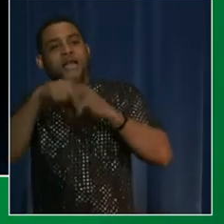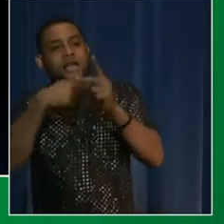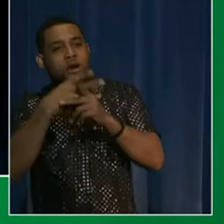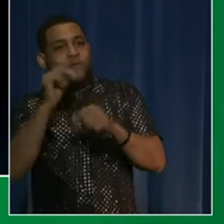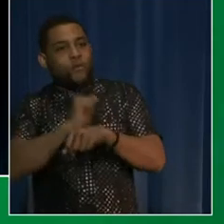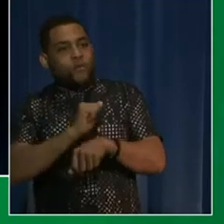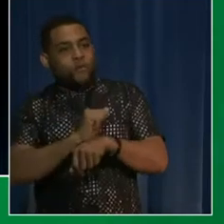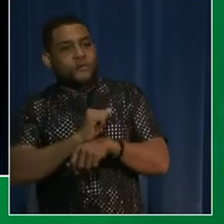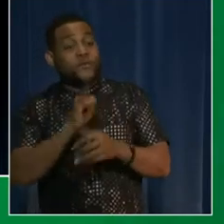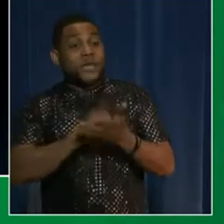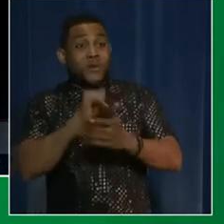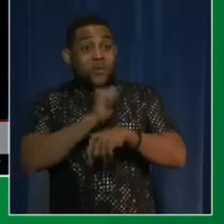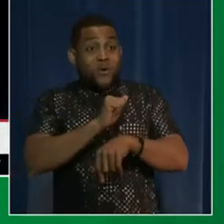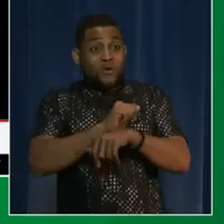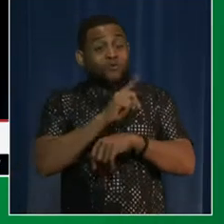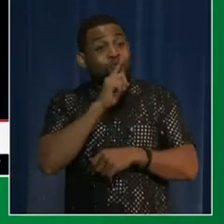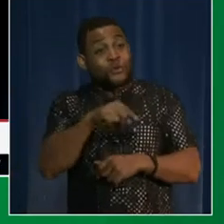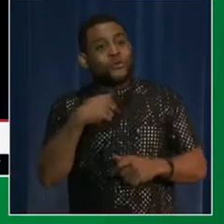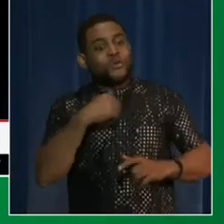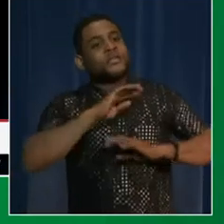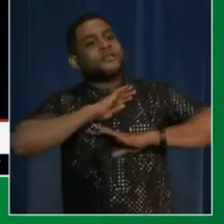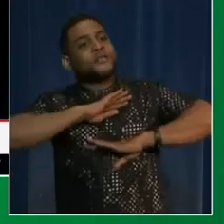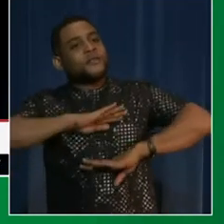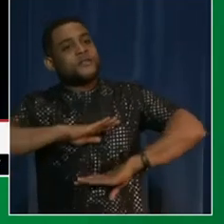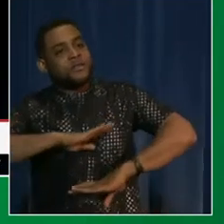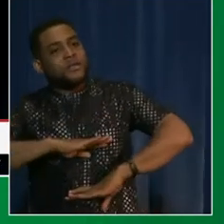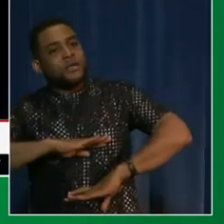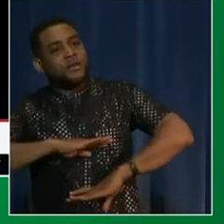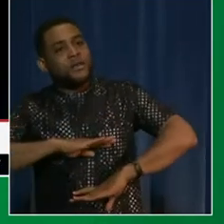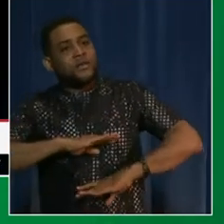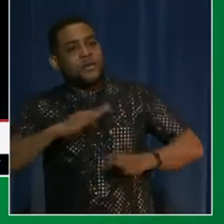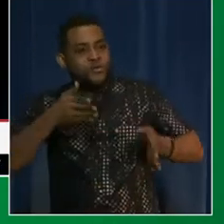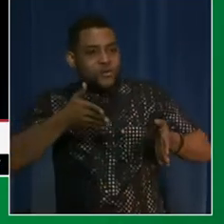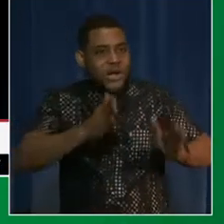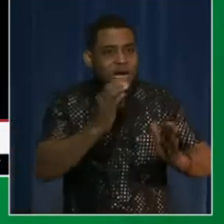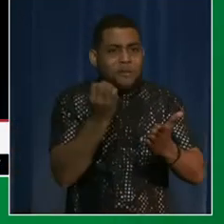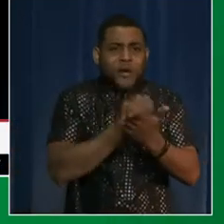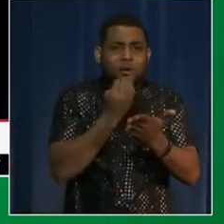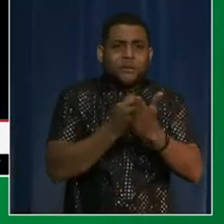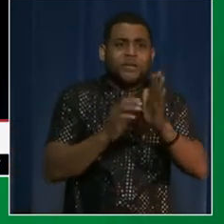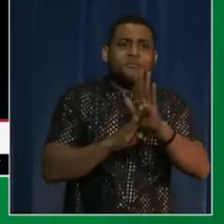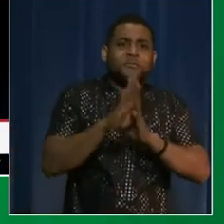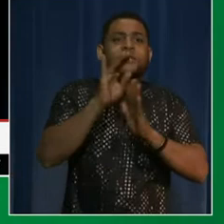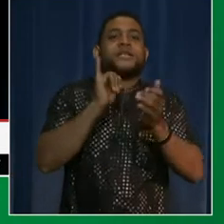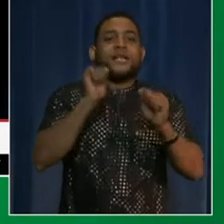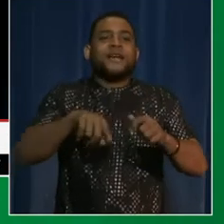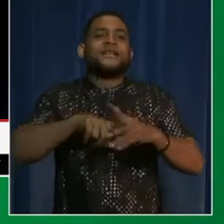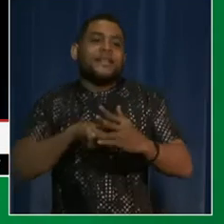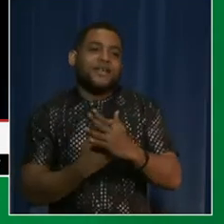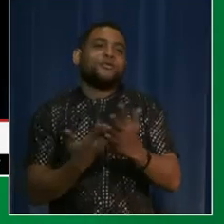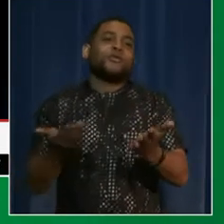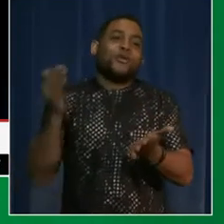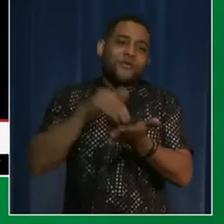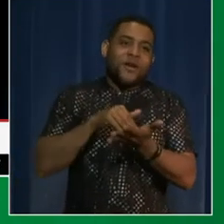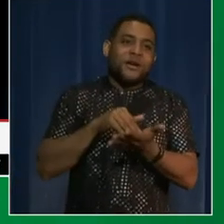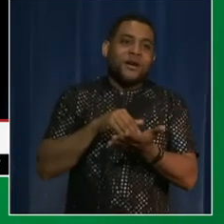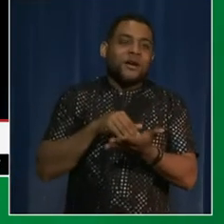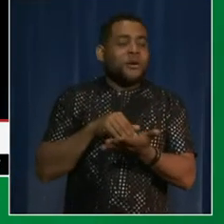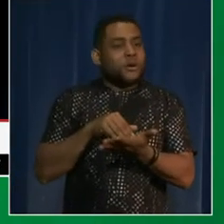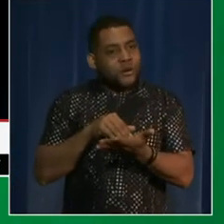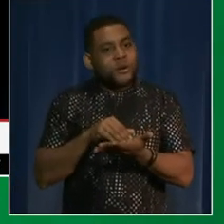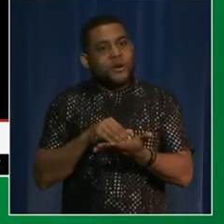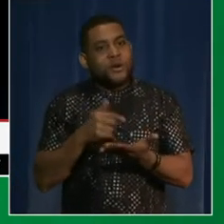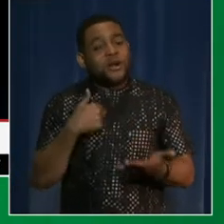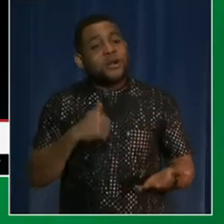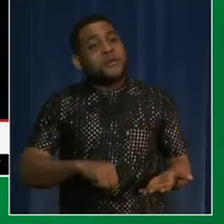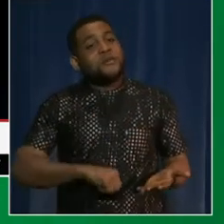was really relief so that economic development could start again. I'm really proud that we've been able